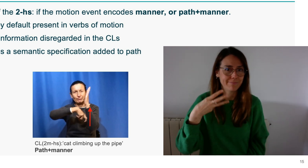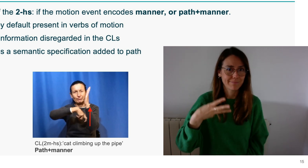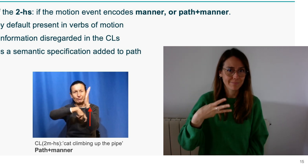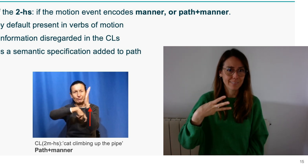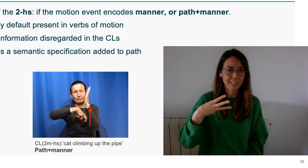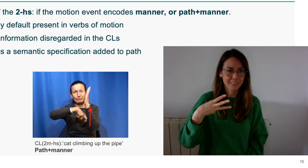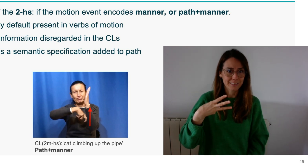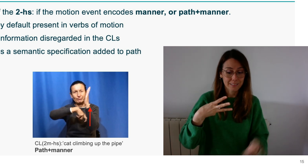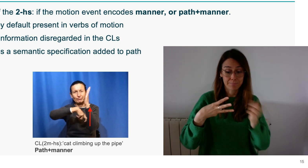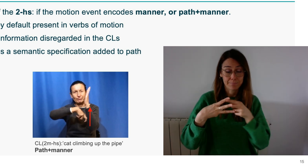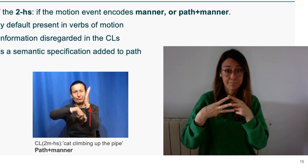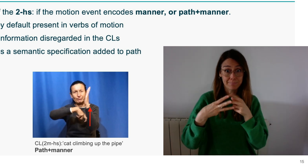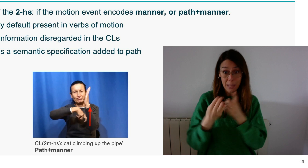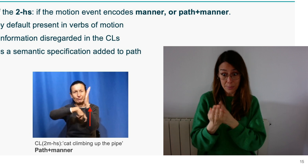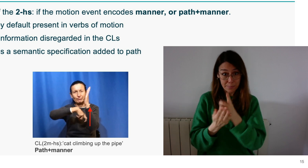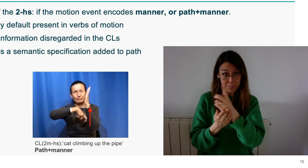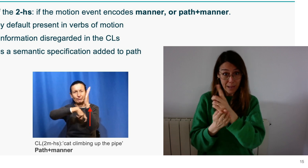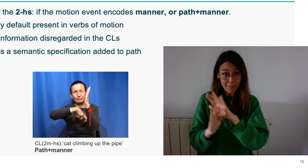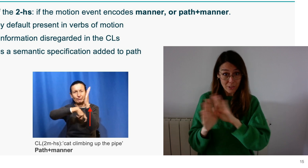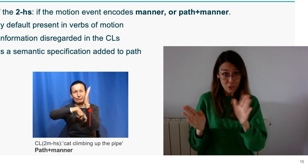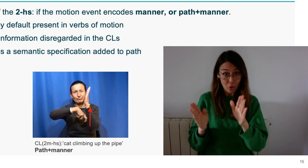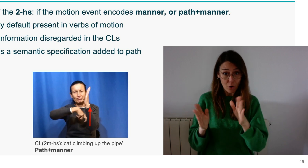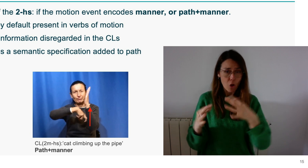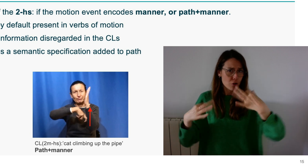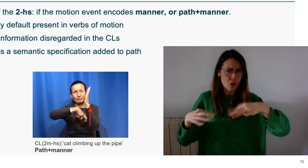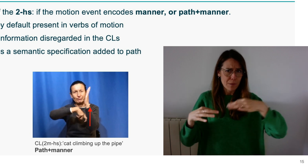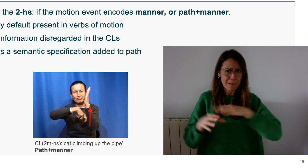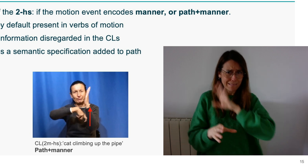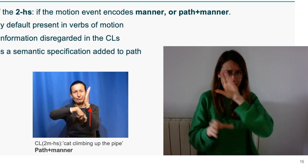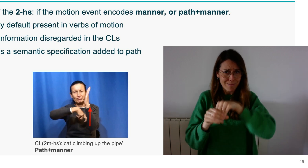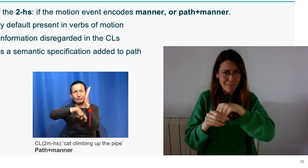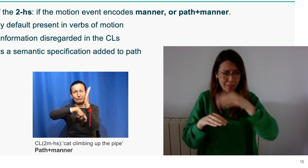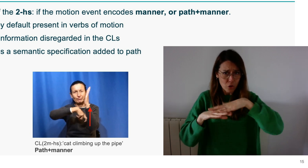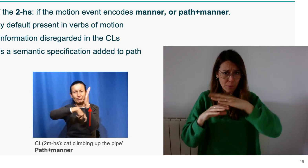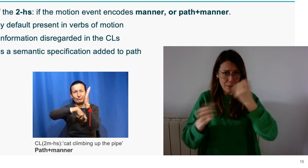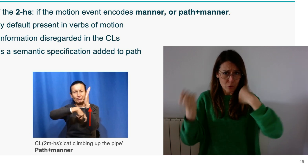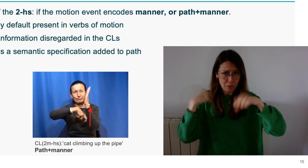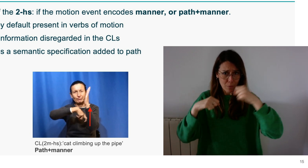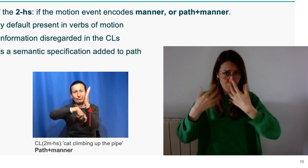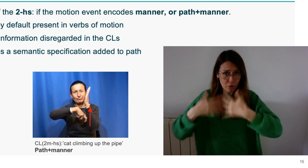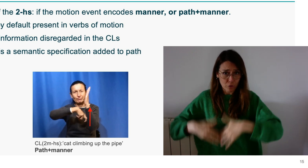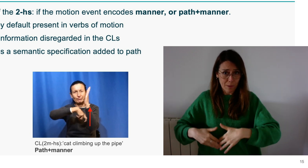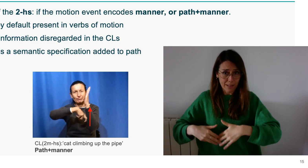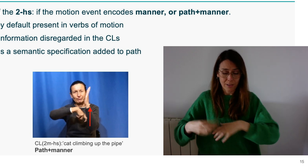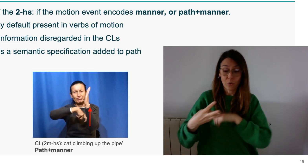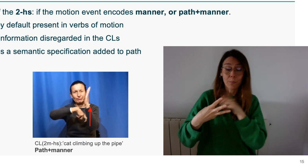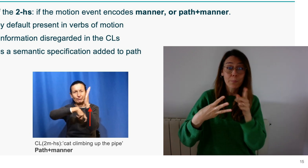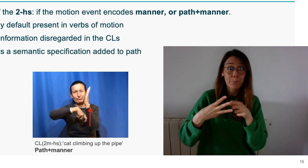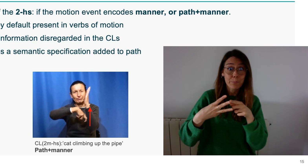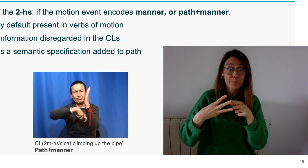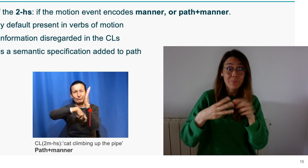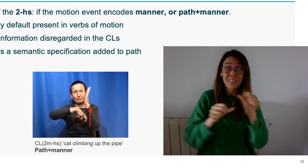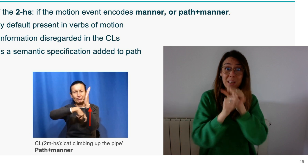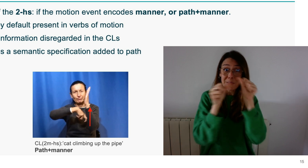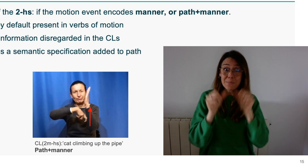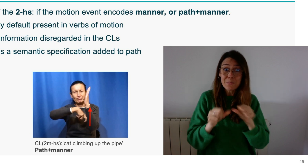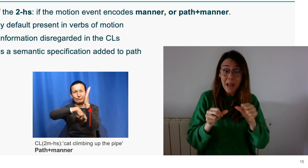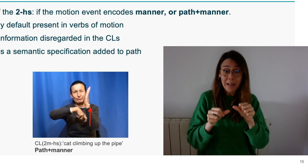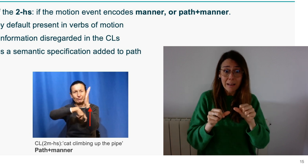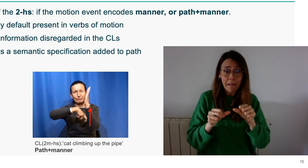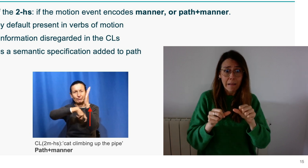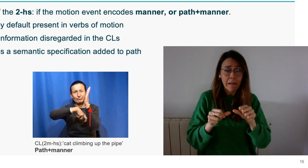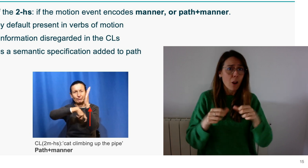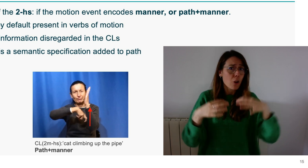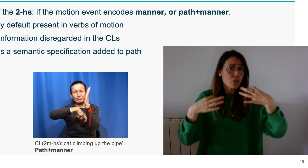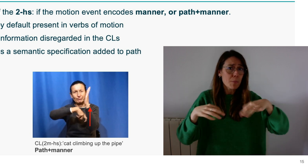the use of the 2 handshape. And this is due to different reasons, we think. The first one is that